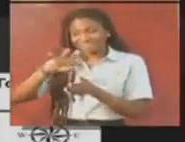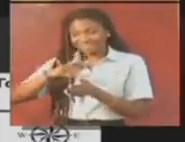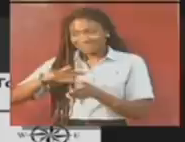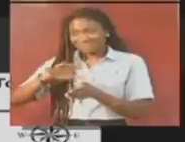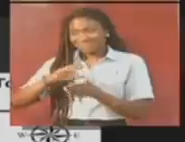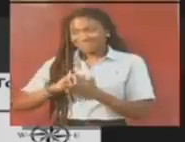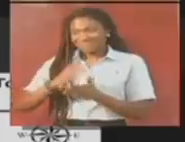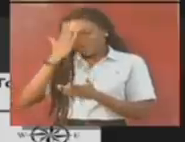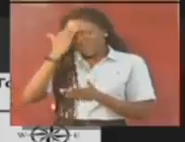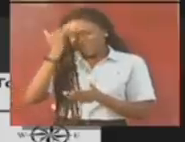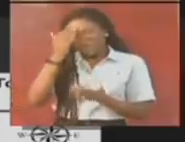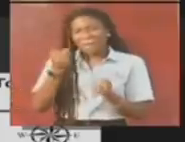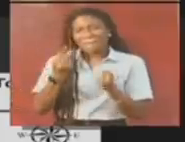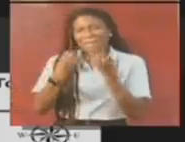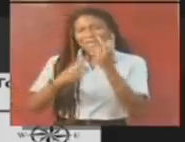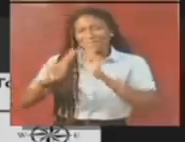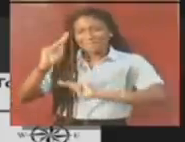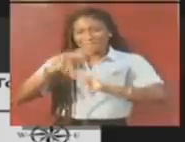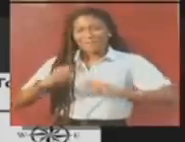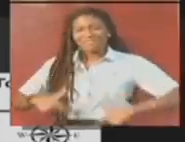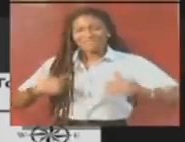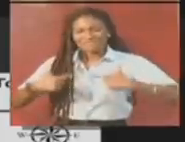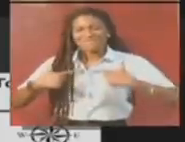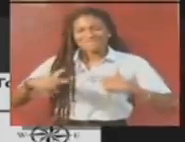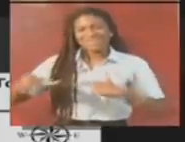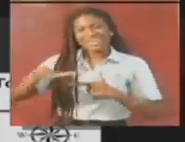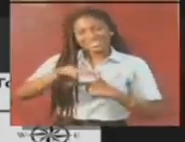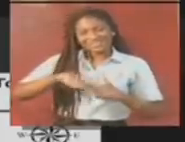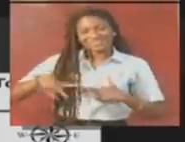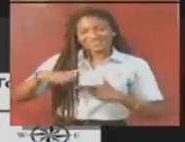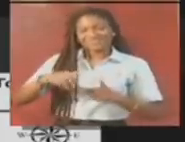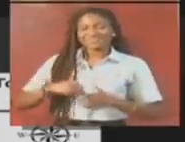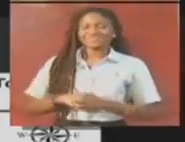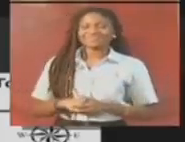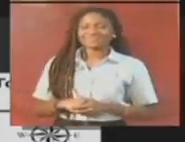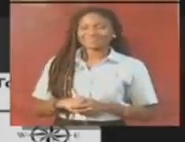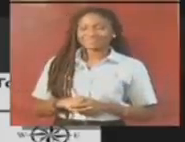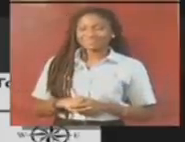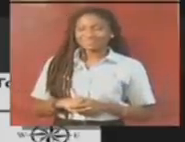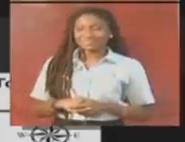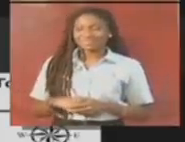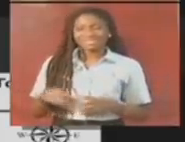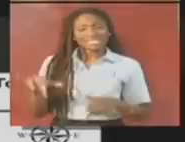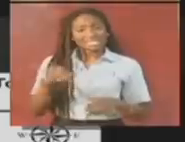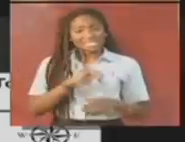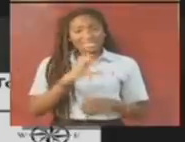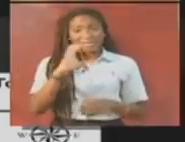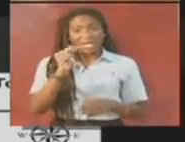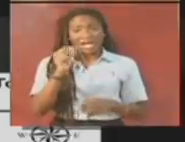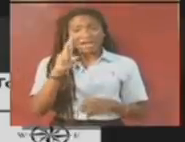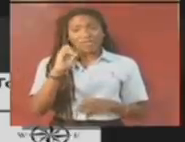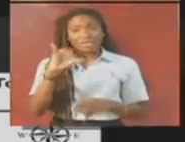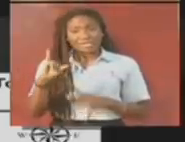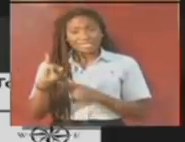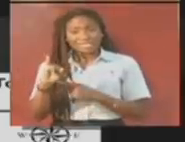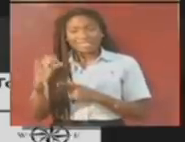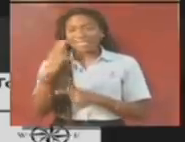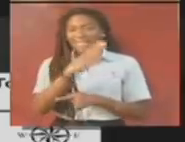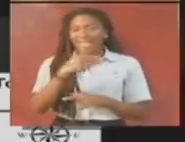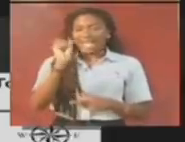highly populated areas in that area. While there are other areas in County Carney and Victoria where they are